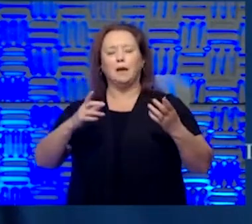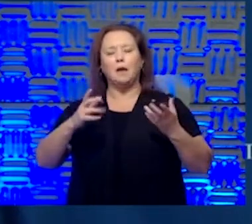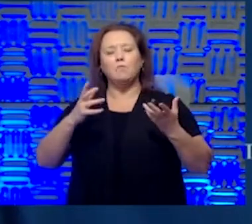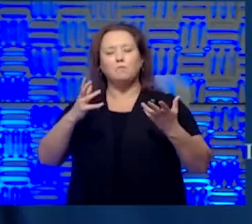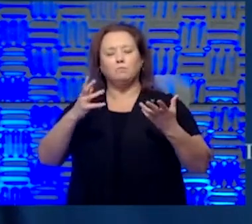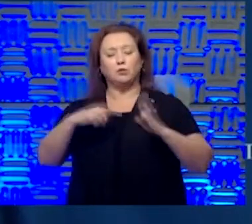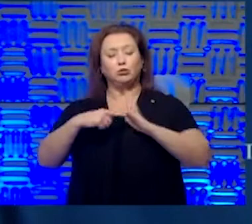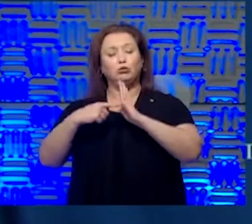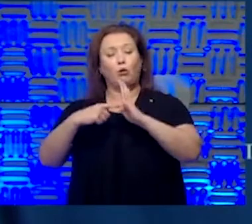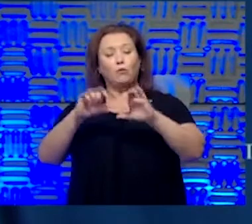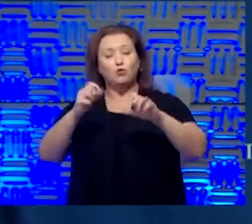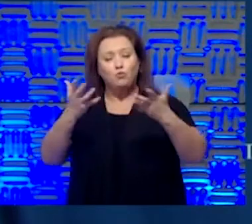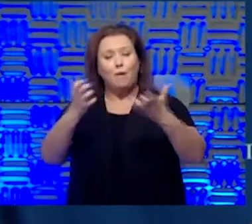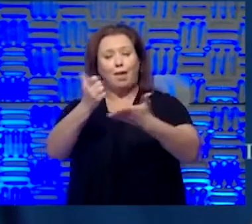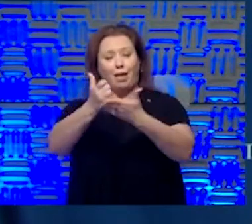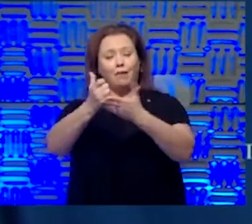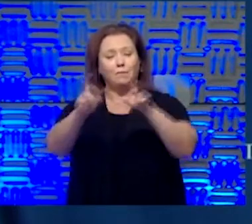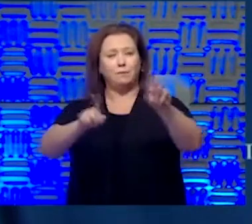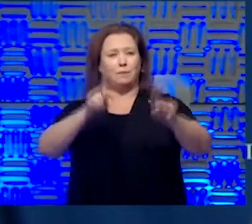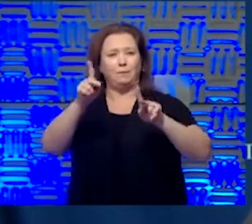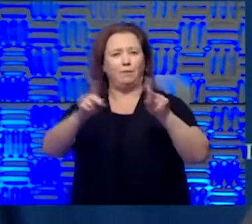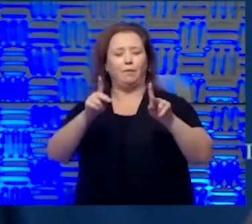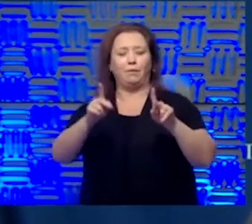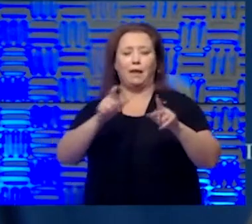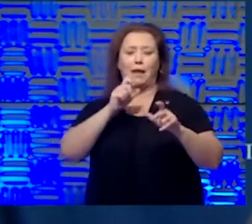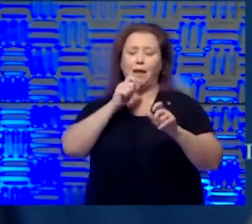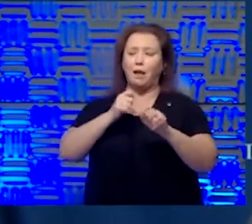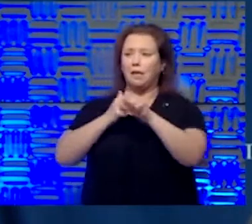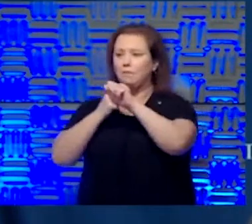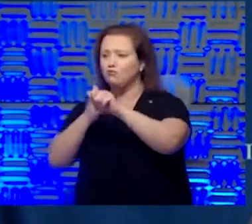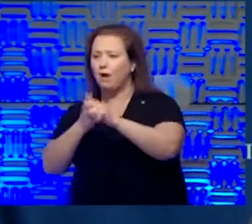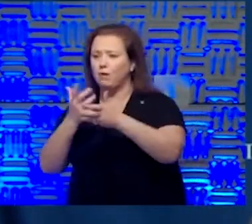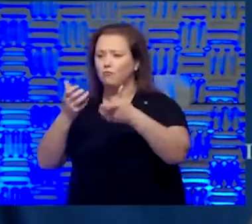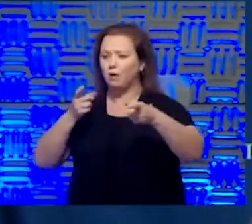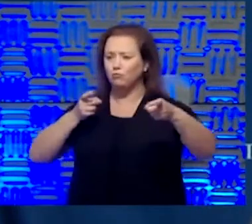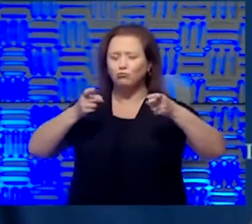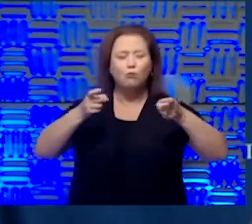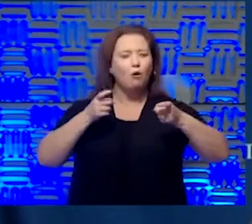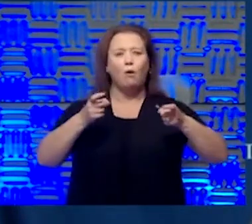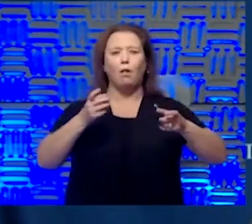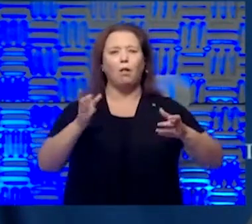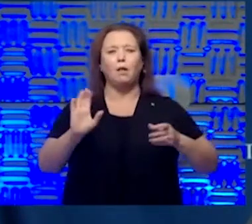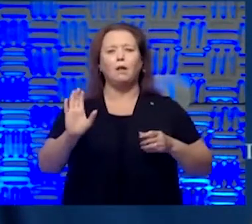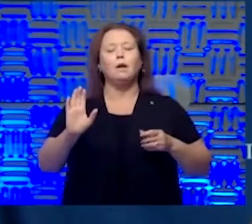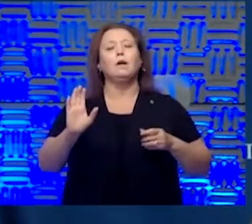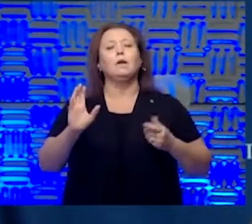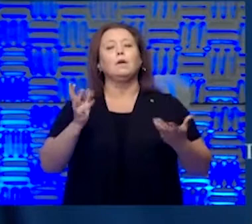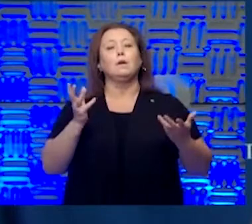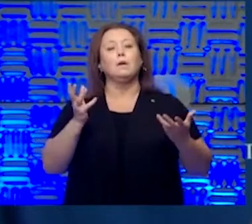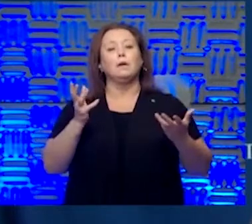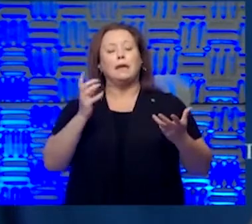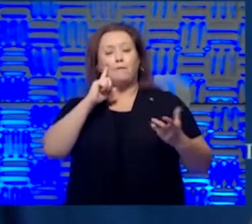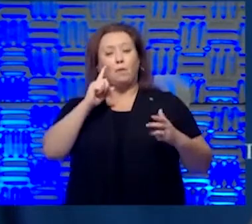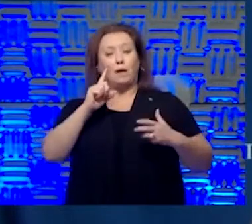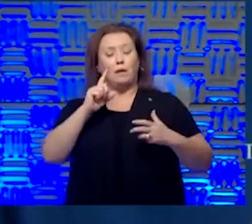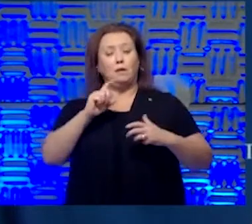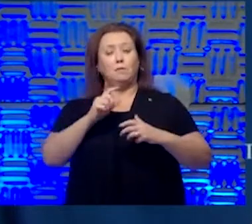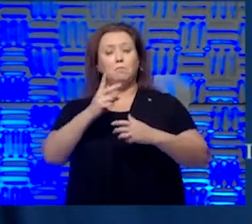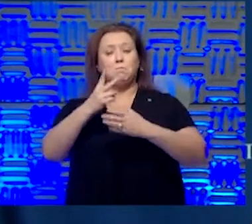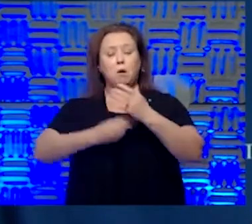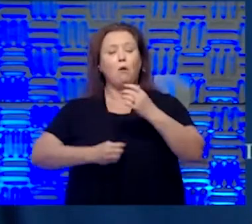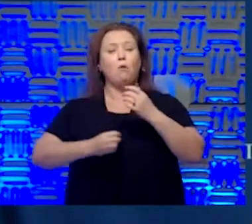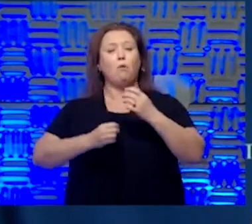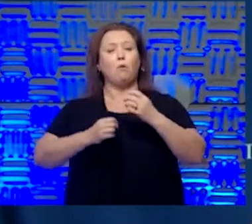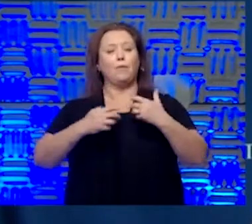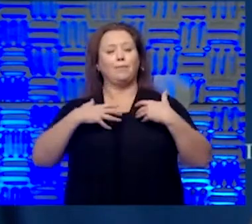people and not about keeping track of them, trying to control them. And I think that if we can combine the sort of